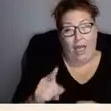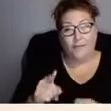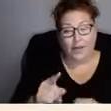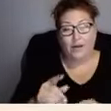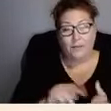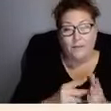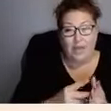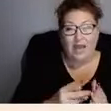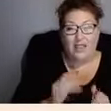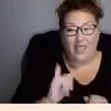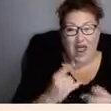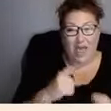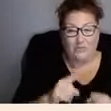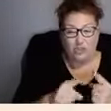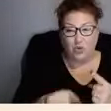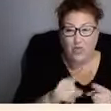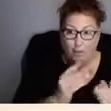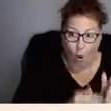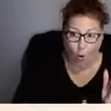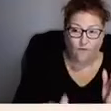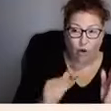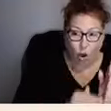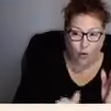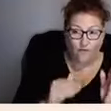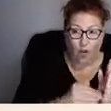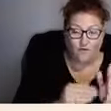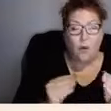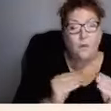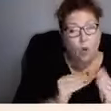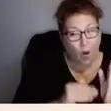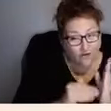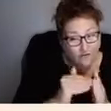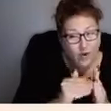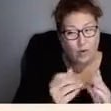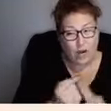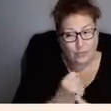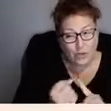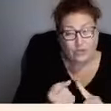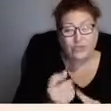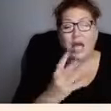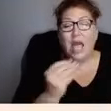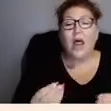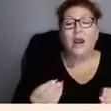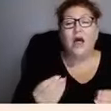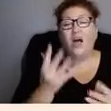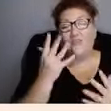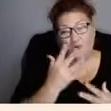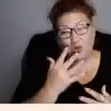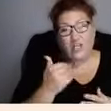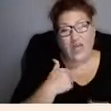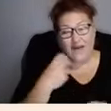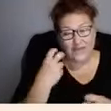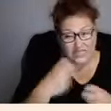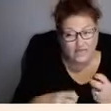and over and over again. It's more frequent abuse, and unfortunately, they have difficulty escaping